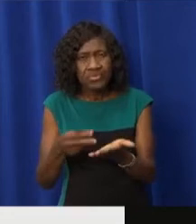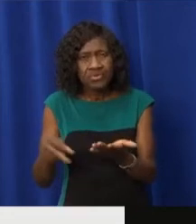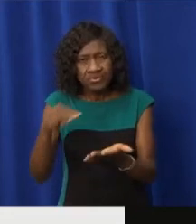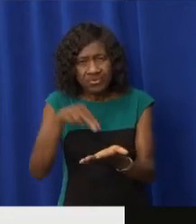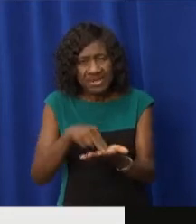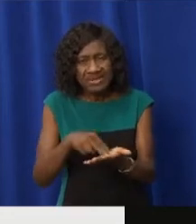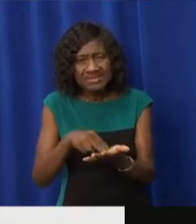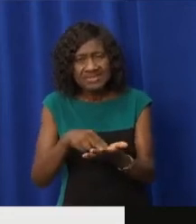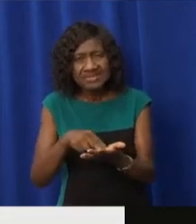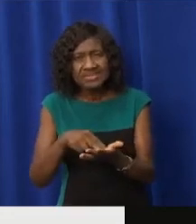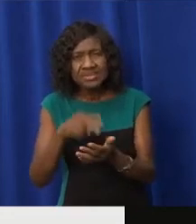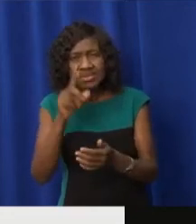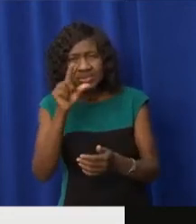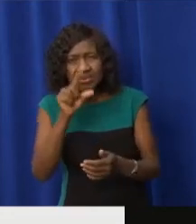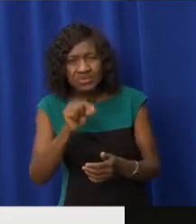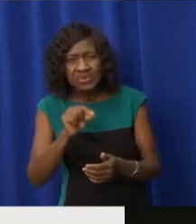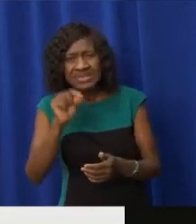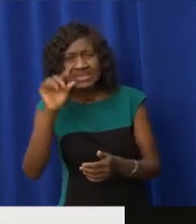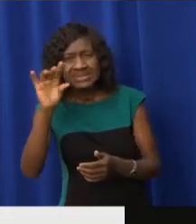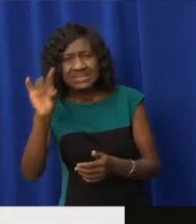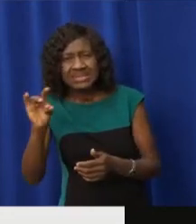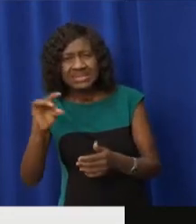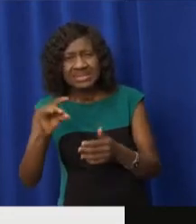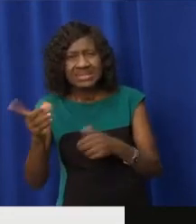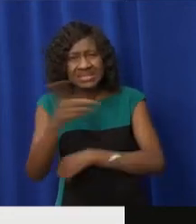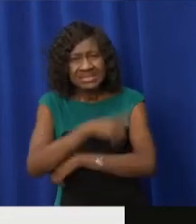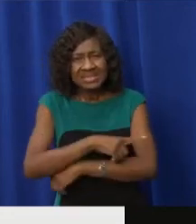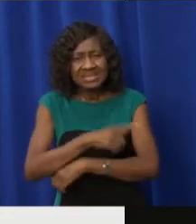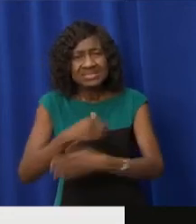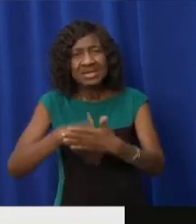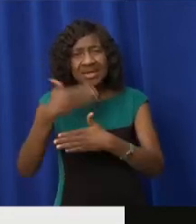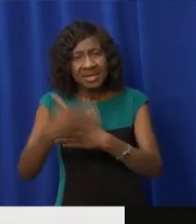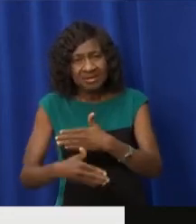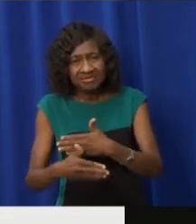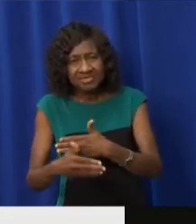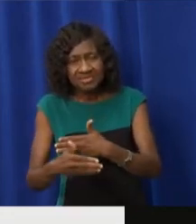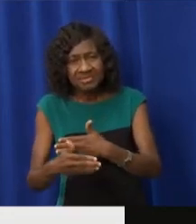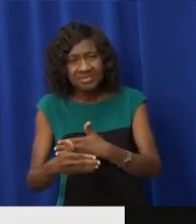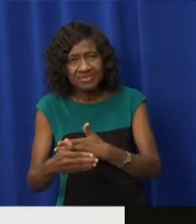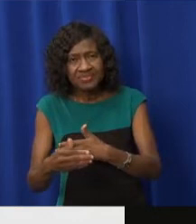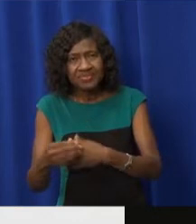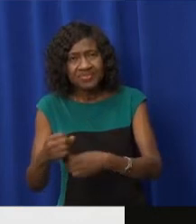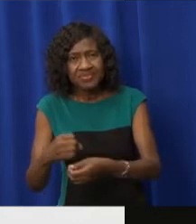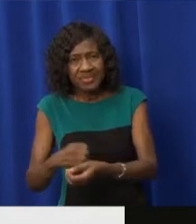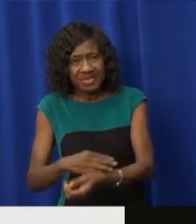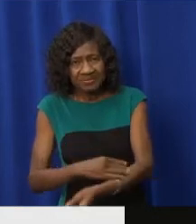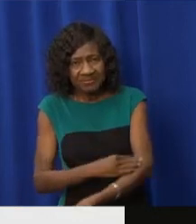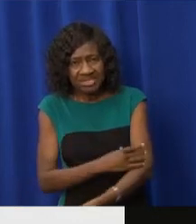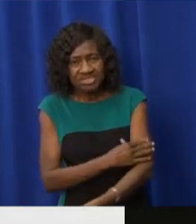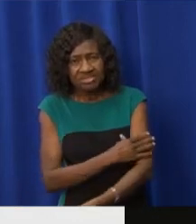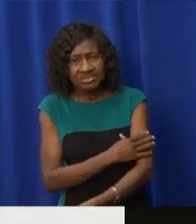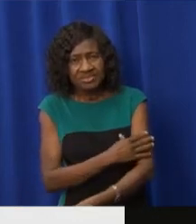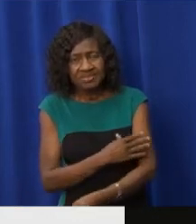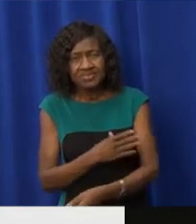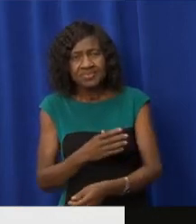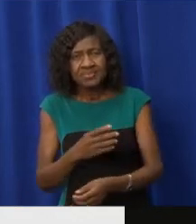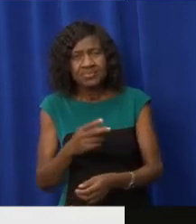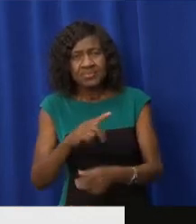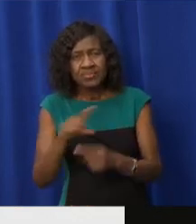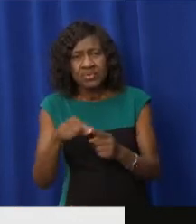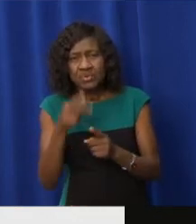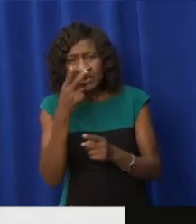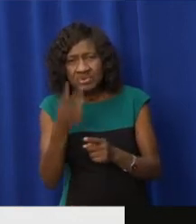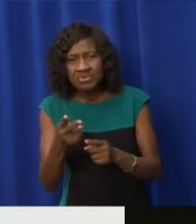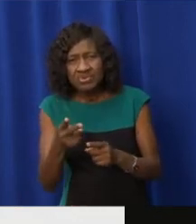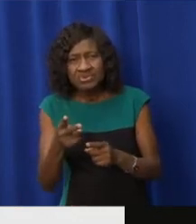28 days after an infection. IgM also rises. But as you can see from the graph, it's actually the PCR test